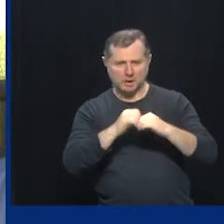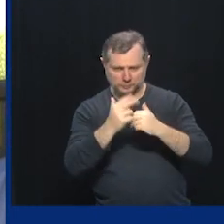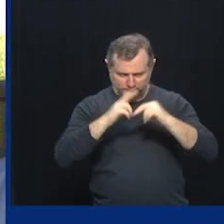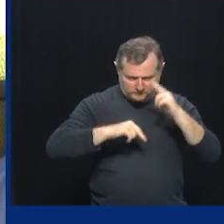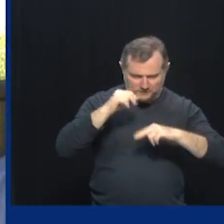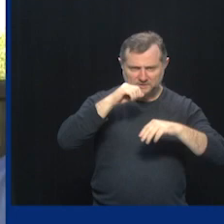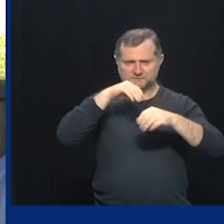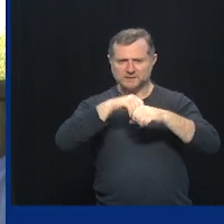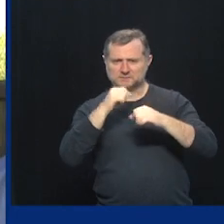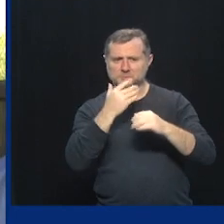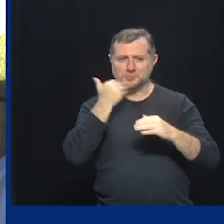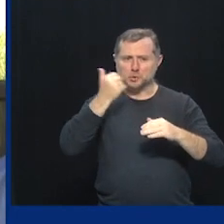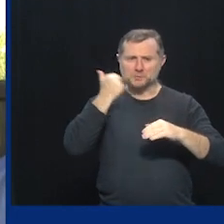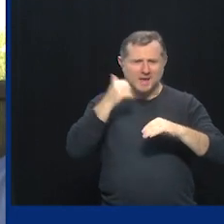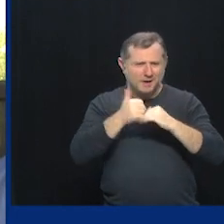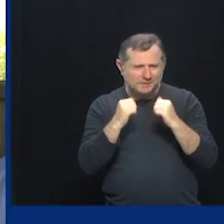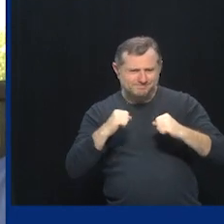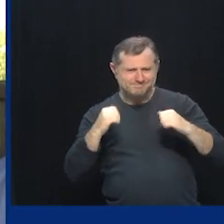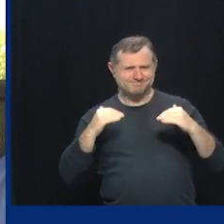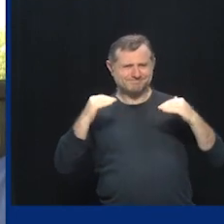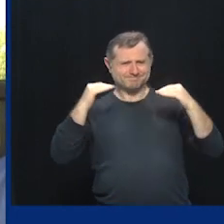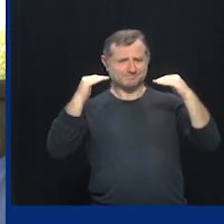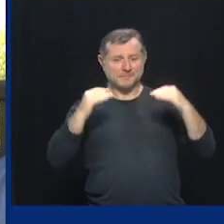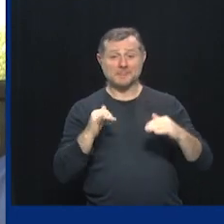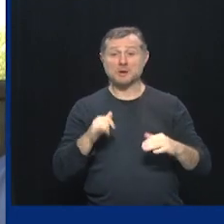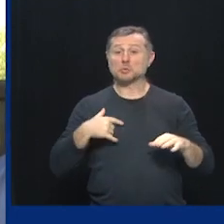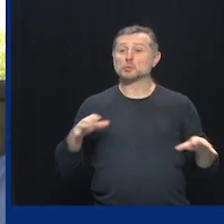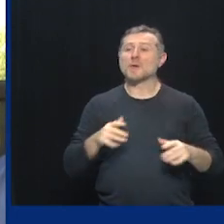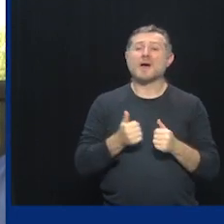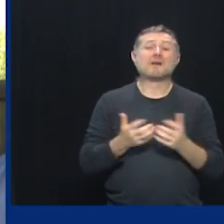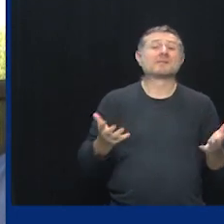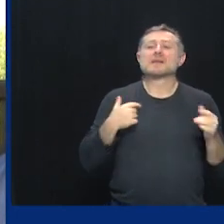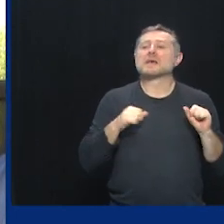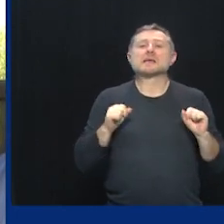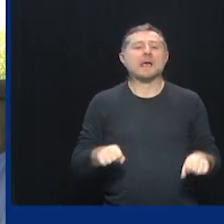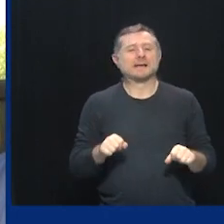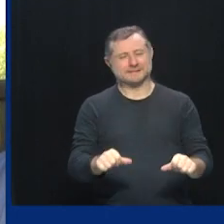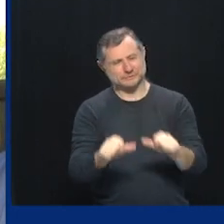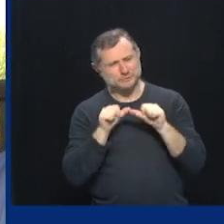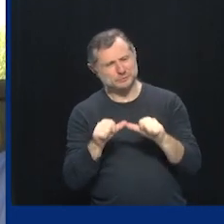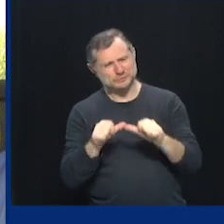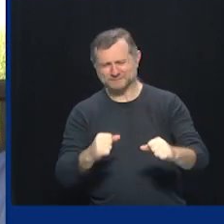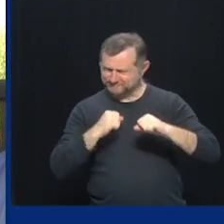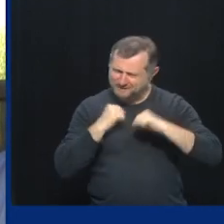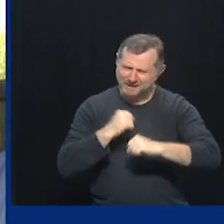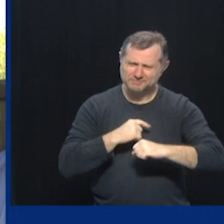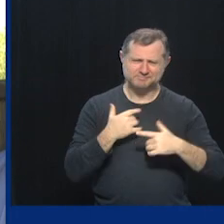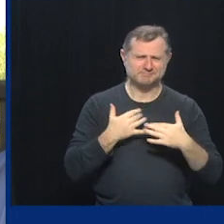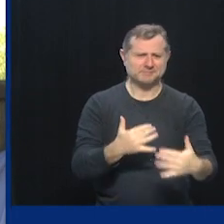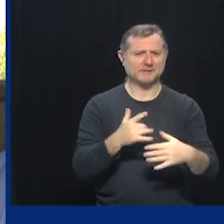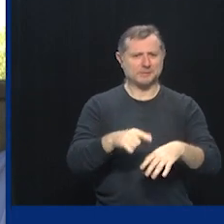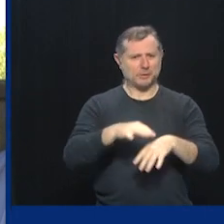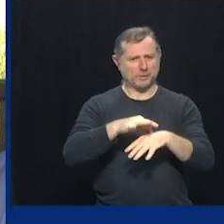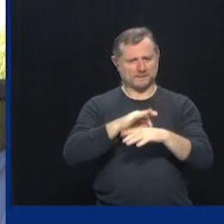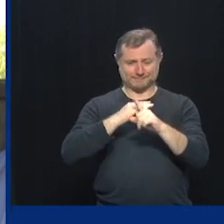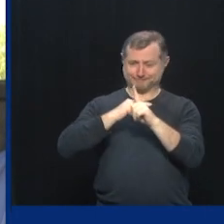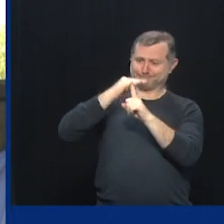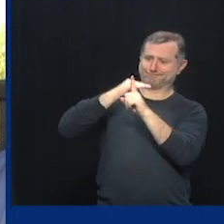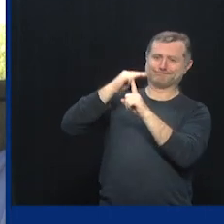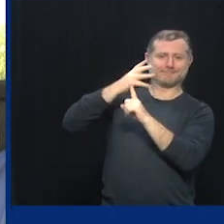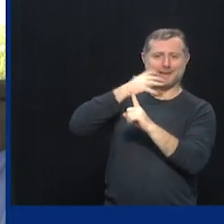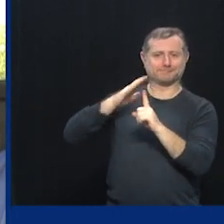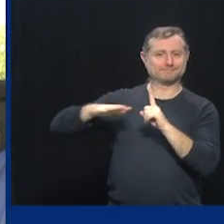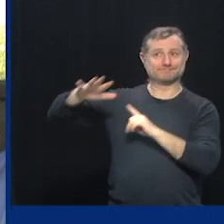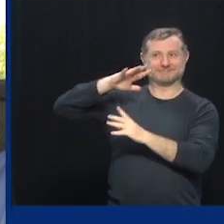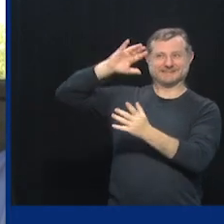doing whatever we can in our power to continue to fight back climate change, continue to transition to carbon neutral energy, to make sure that